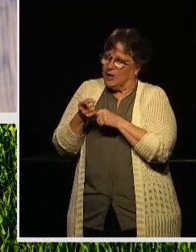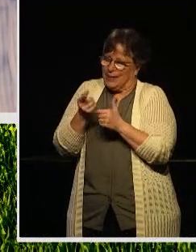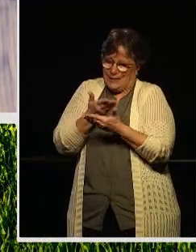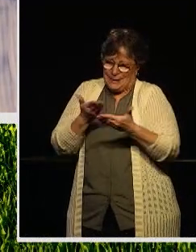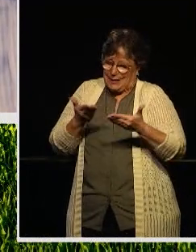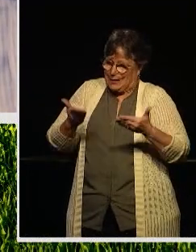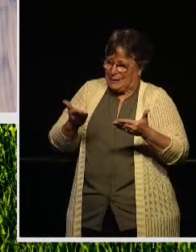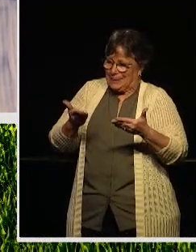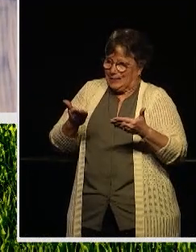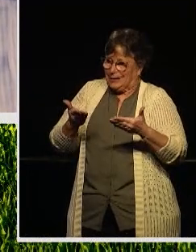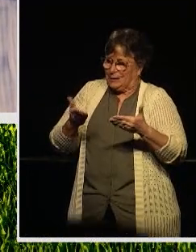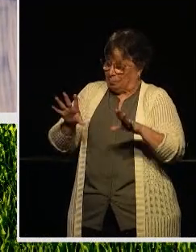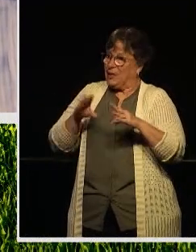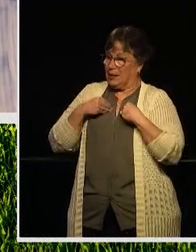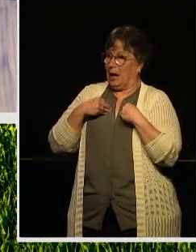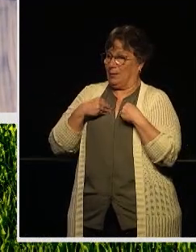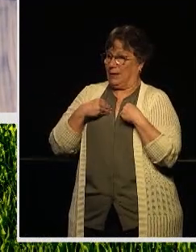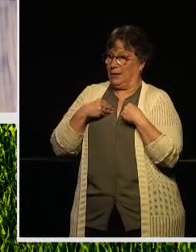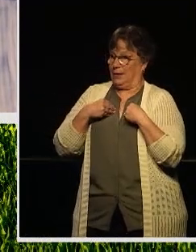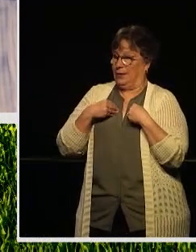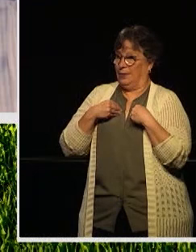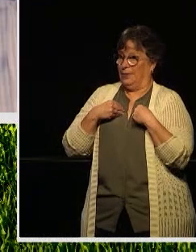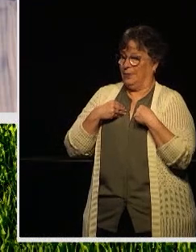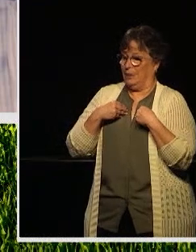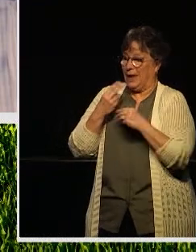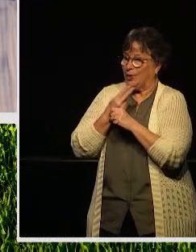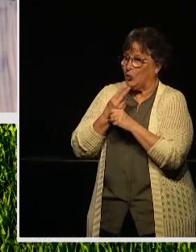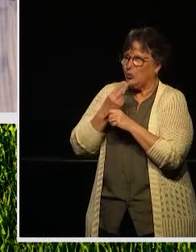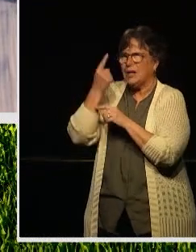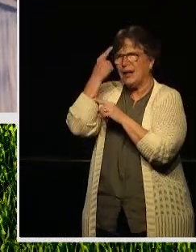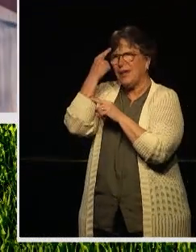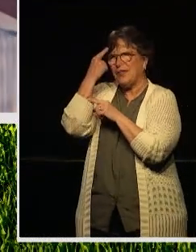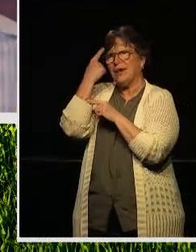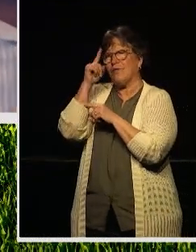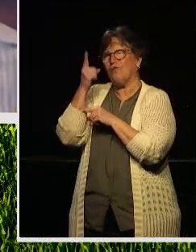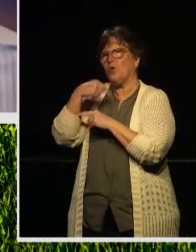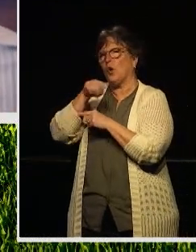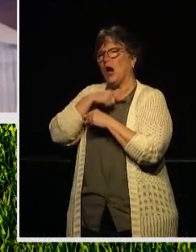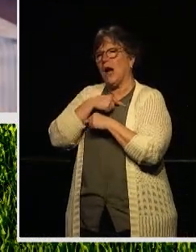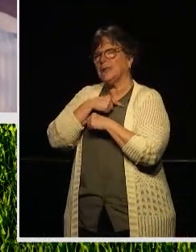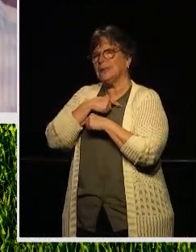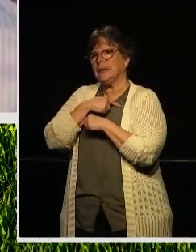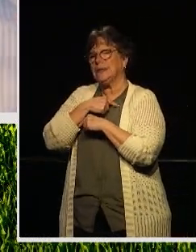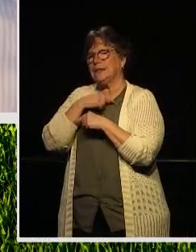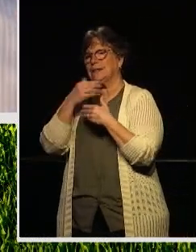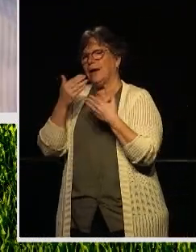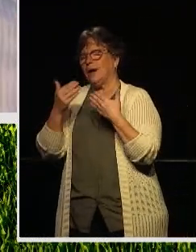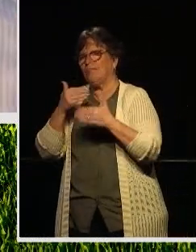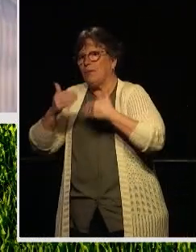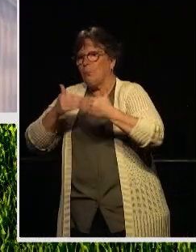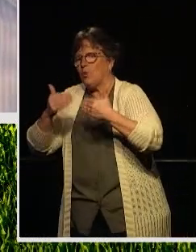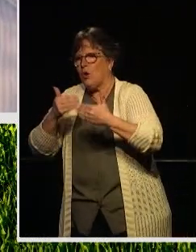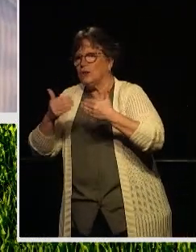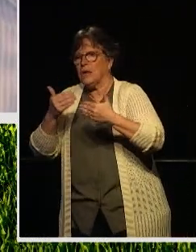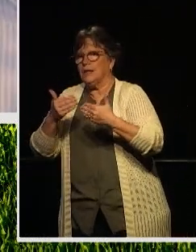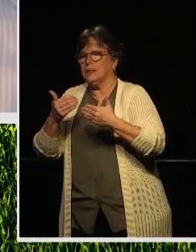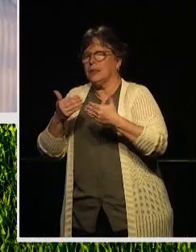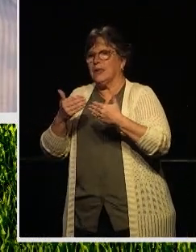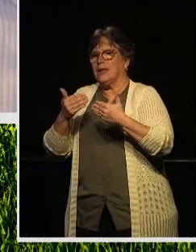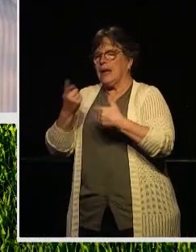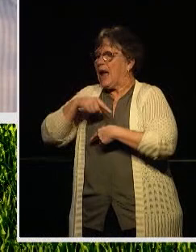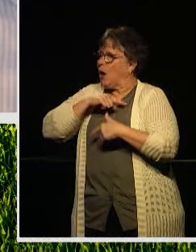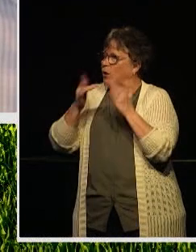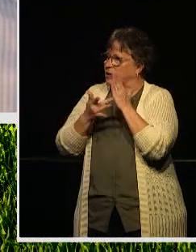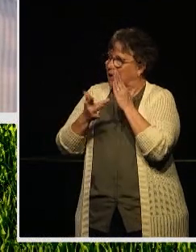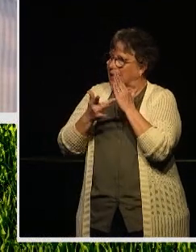be adopted? And I feel like for us, it's more of an inbound process to be able to make our technology